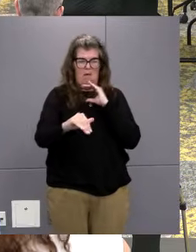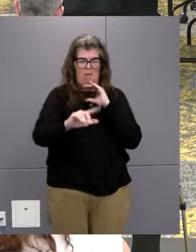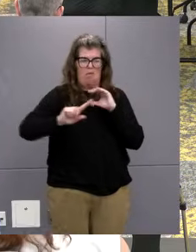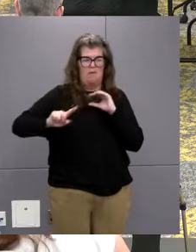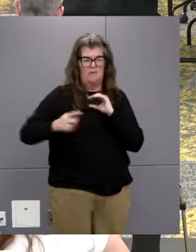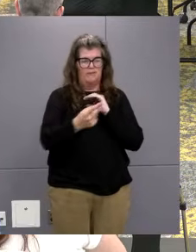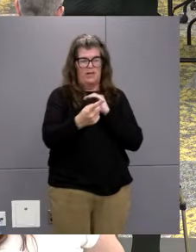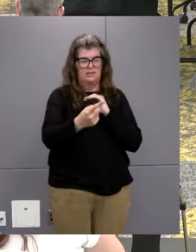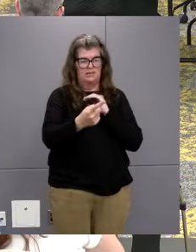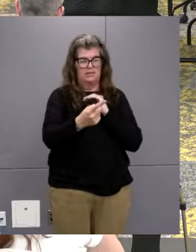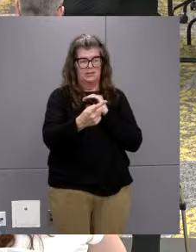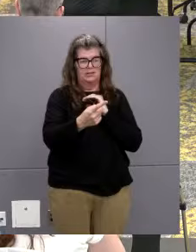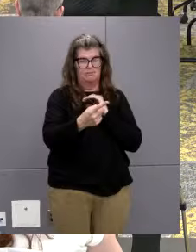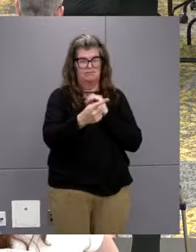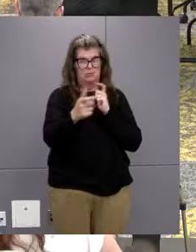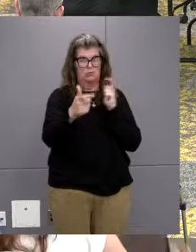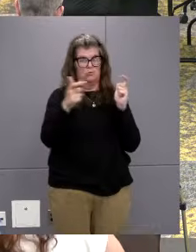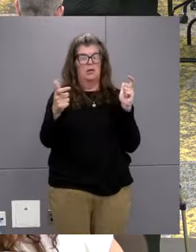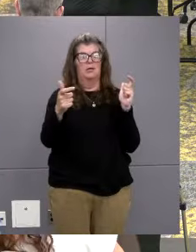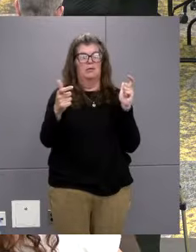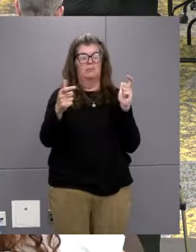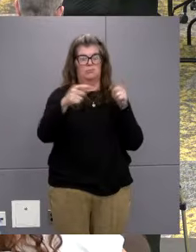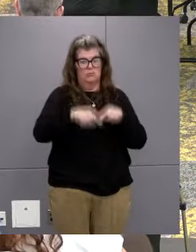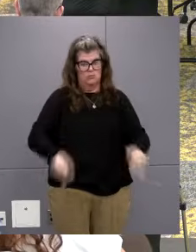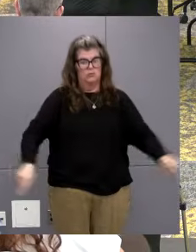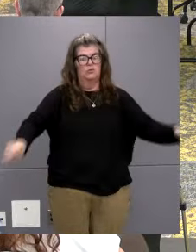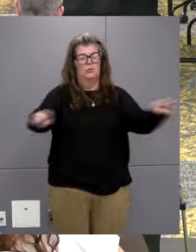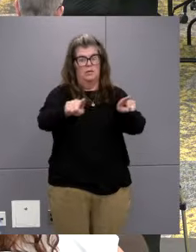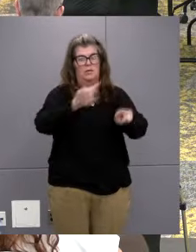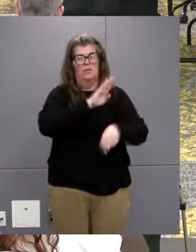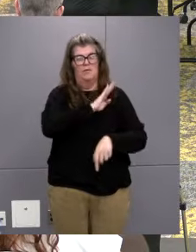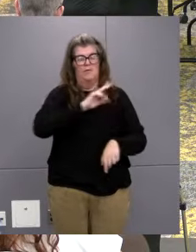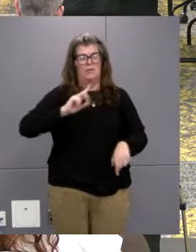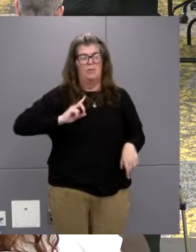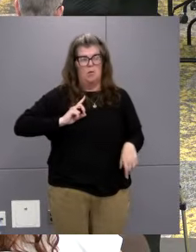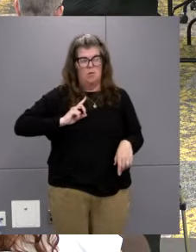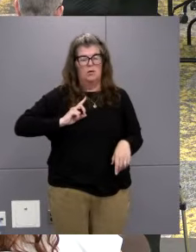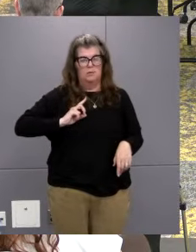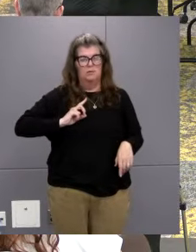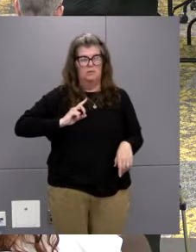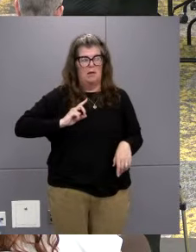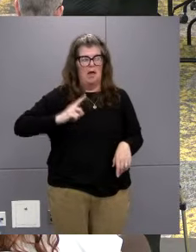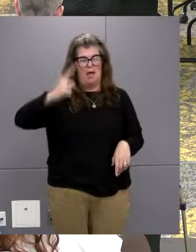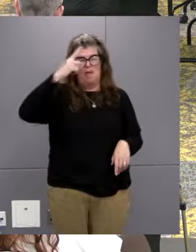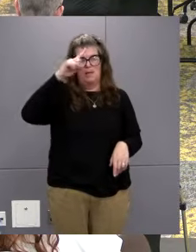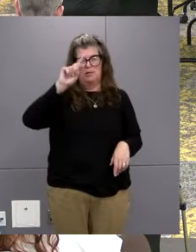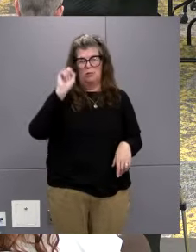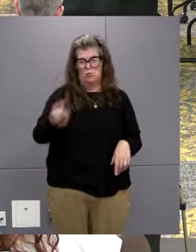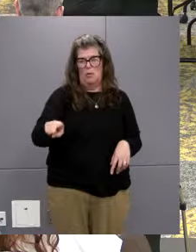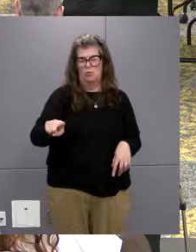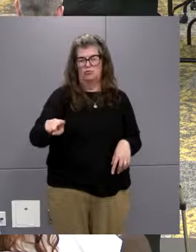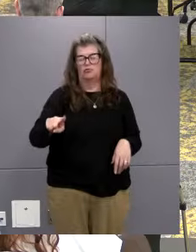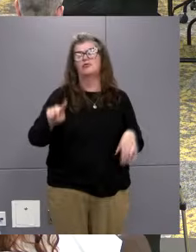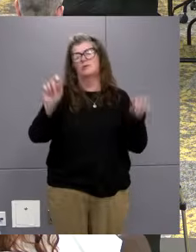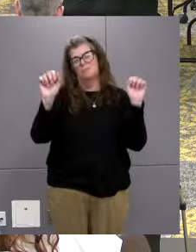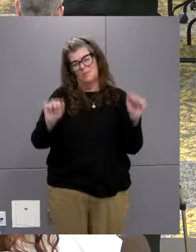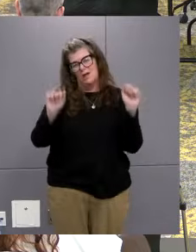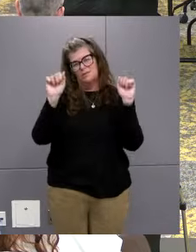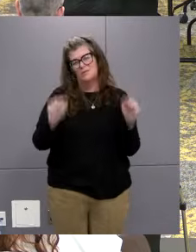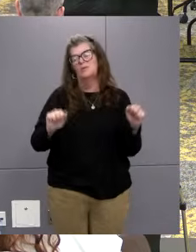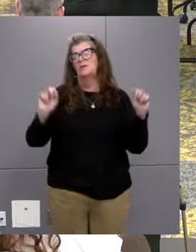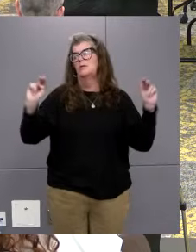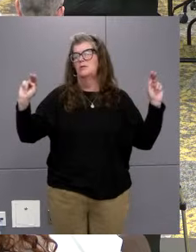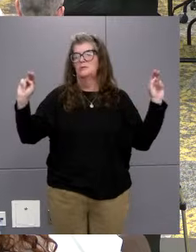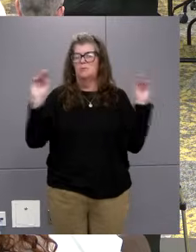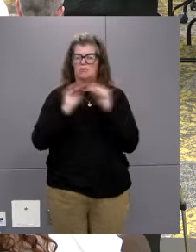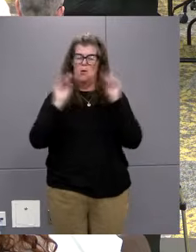not the entirety, of the board, because I think the question could have been more neutrally discussed as